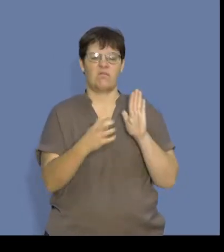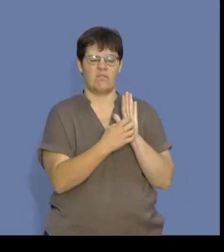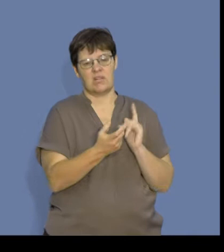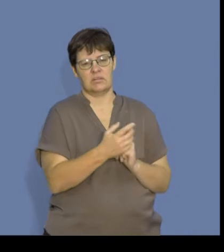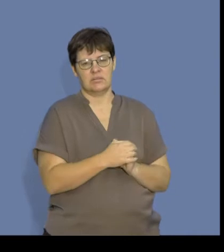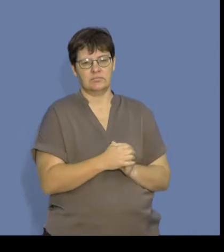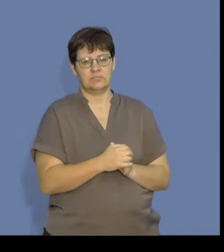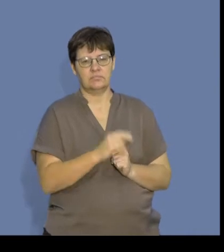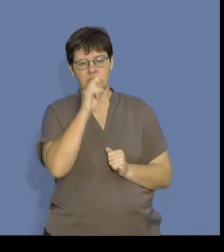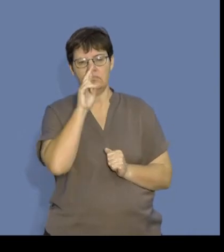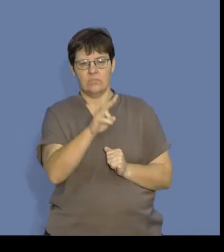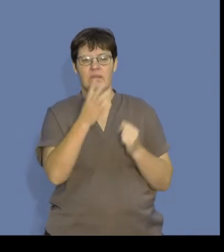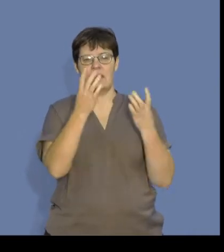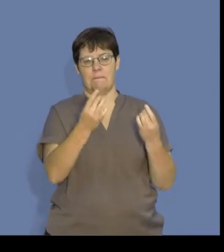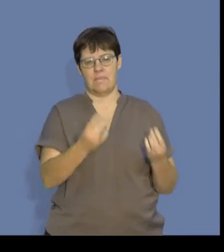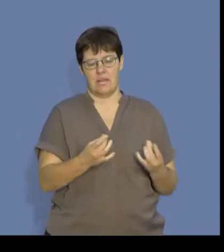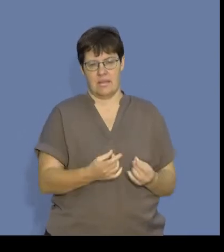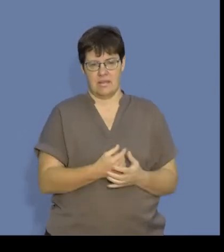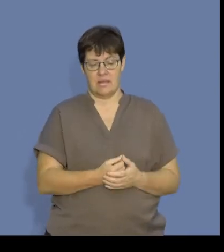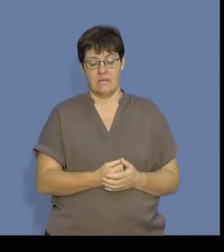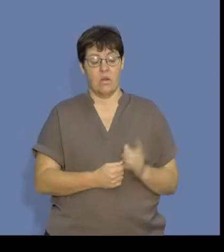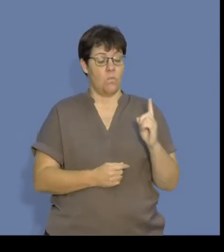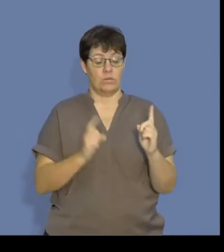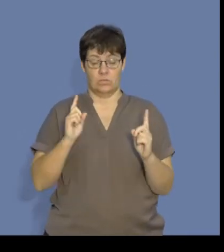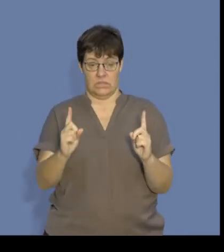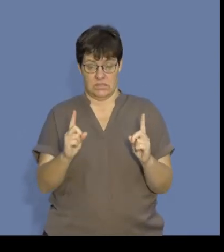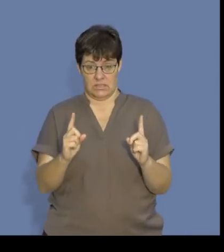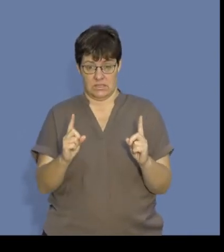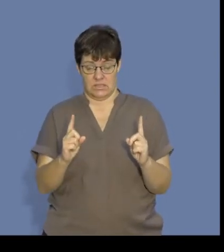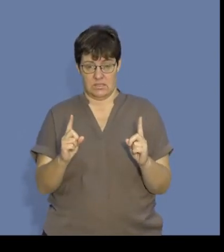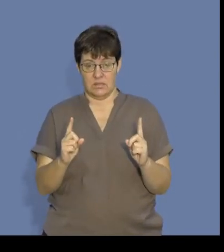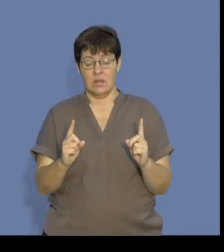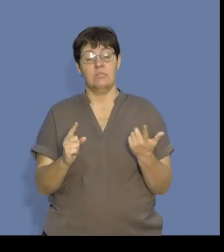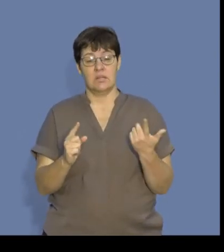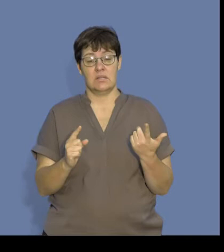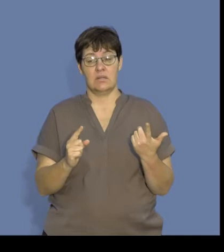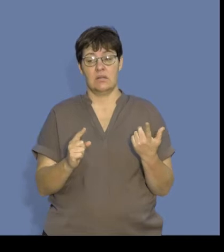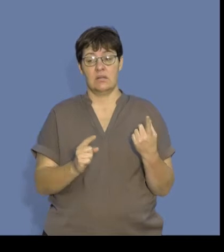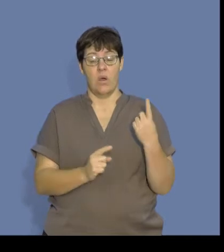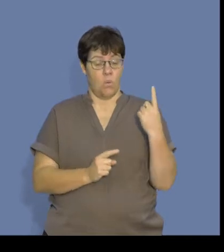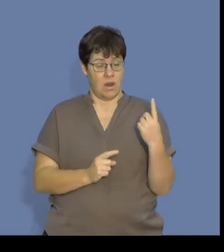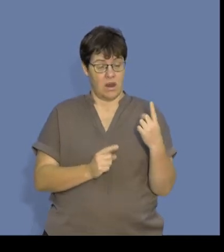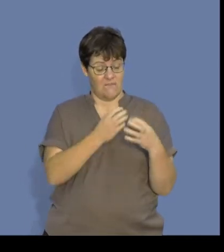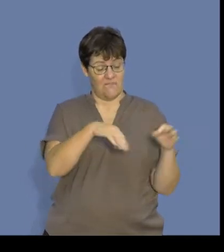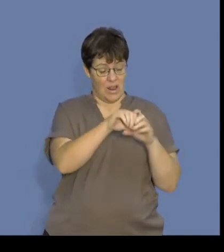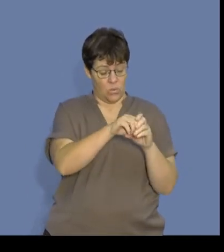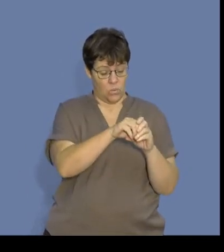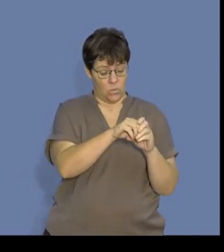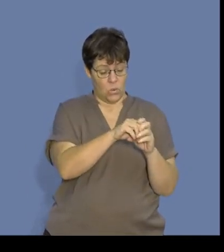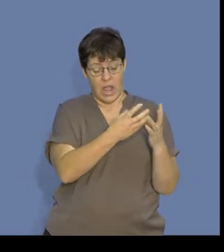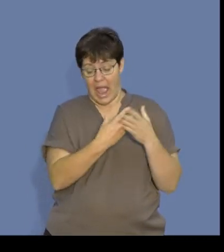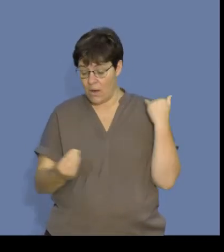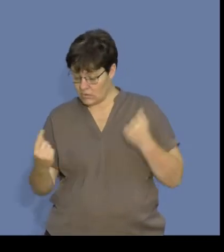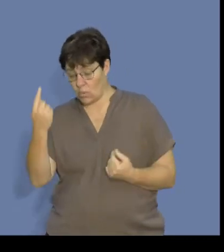or rather for you to see the numbers, if it's a one-to-one, it means every one input value has only